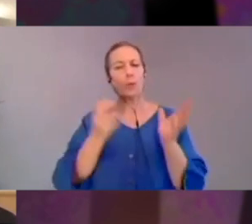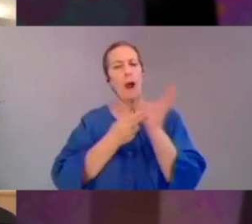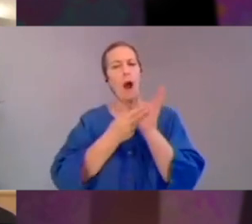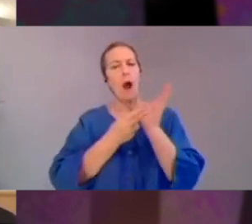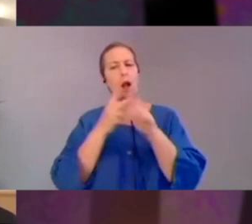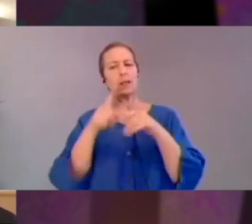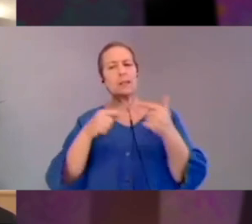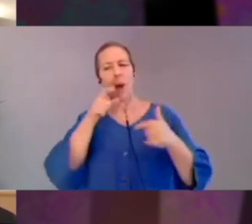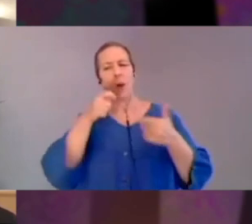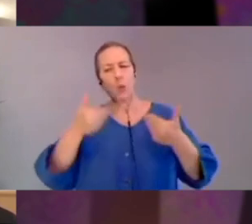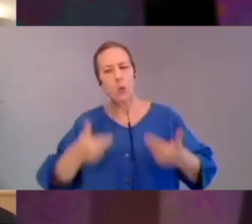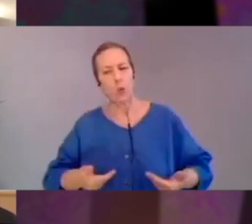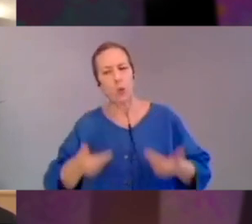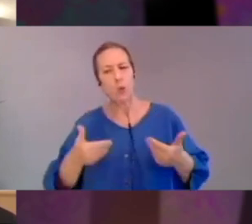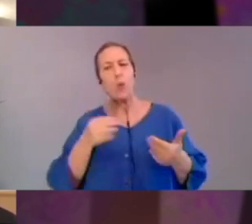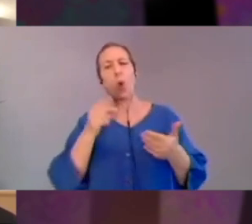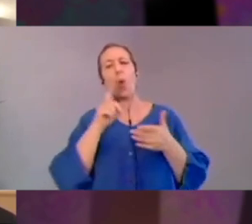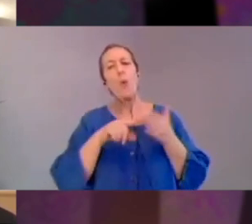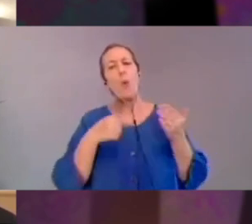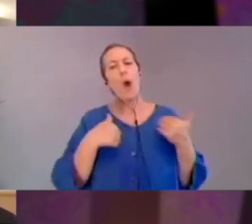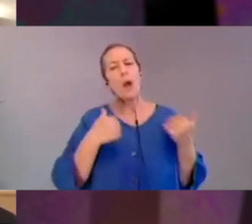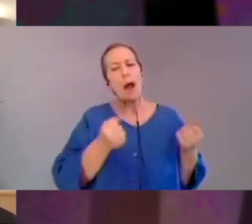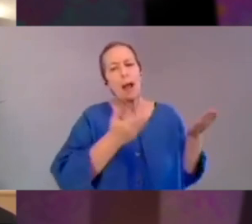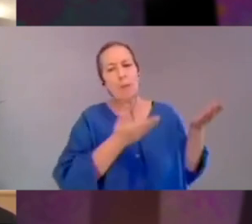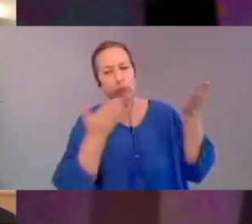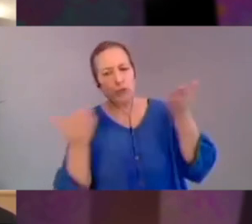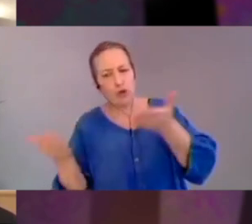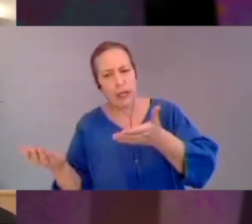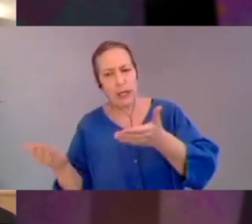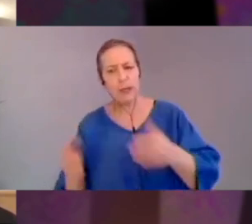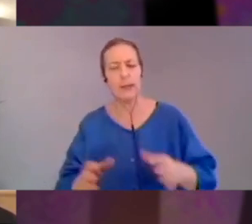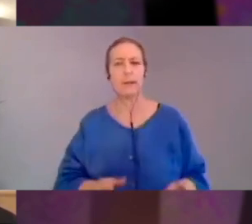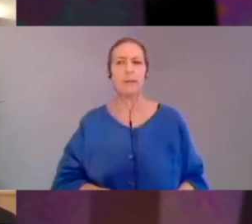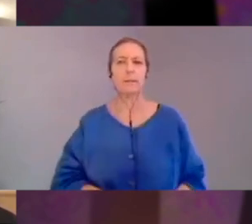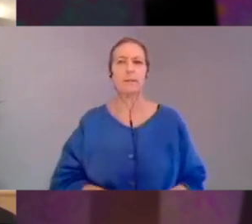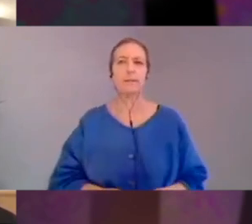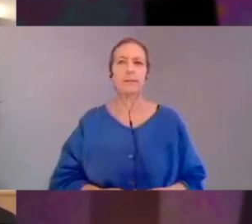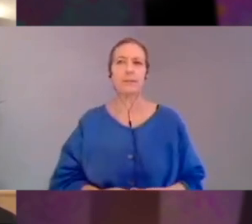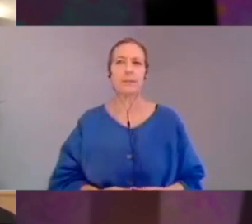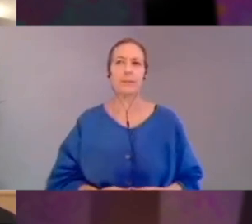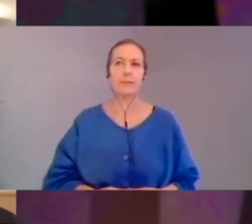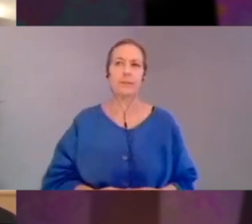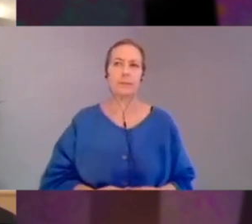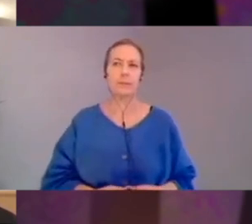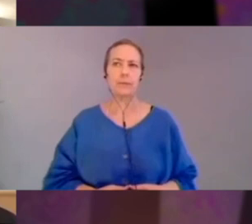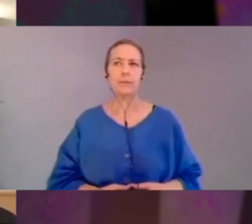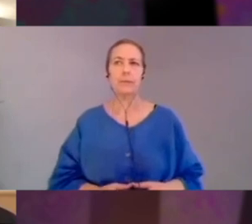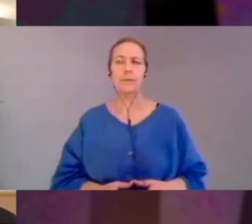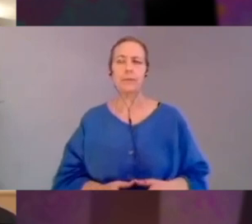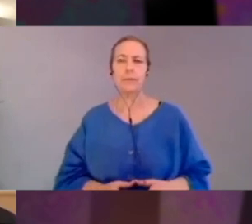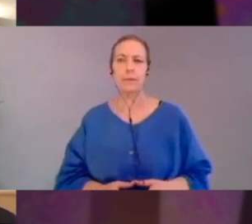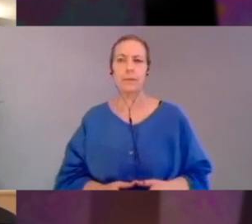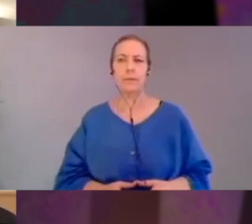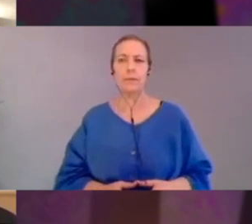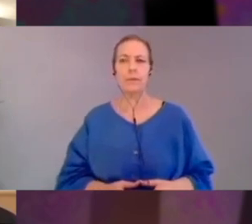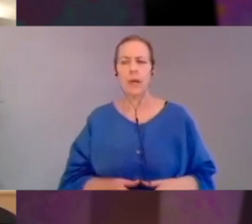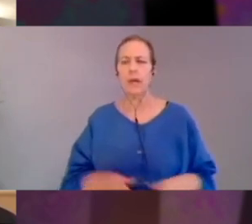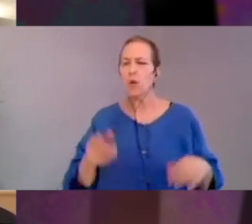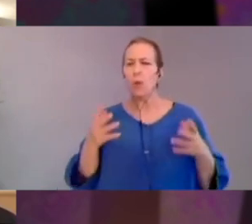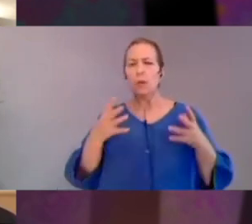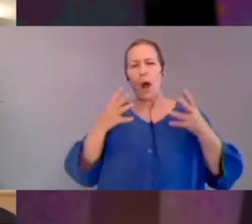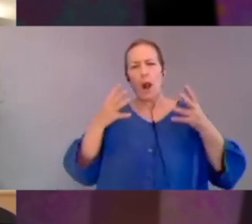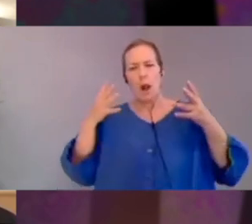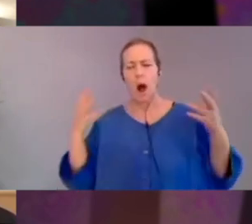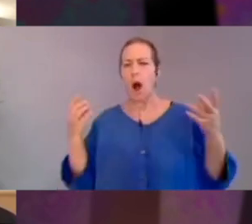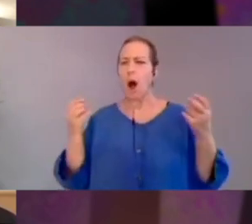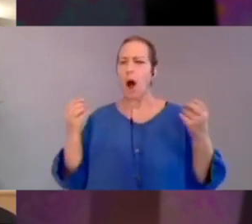circle. You know, and that time was also, you know, like lots of big organizing energy. You know, I mean, my introduction